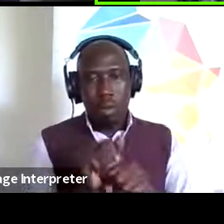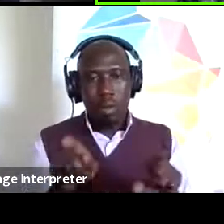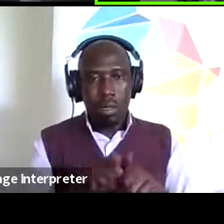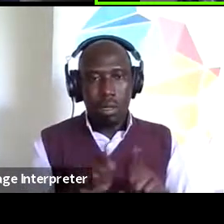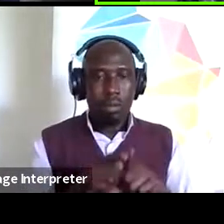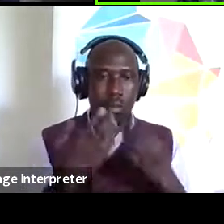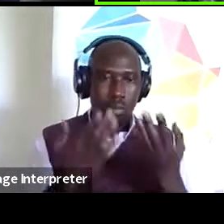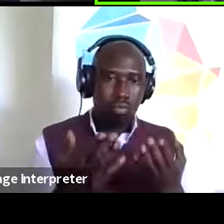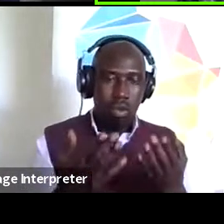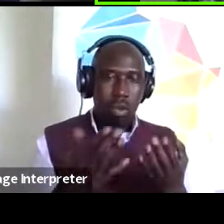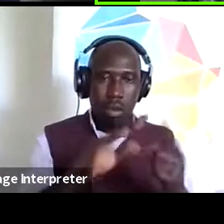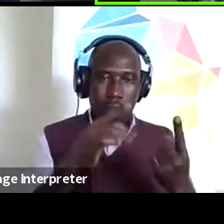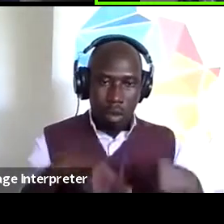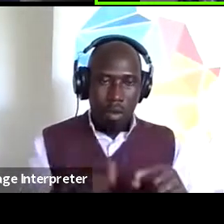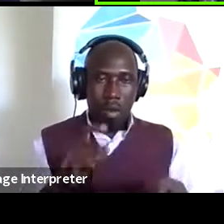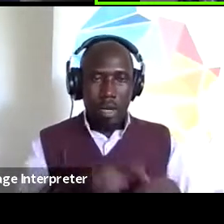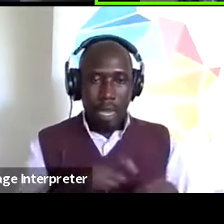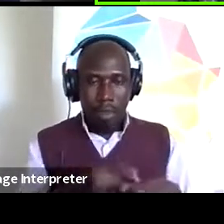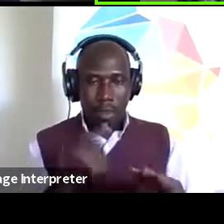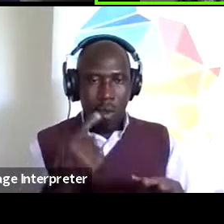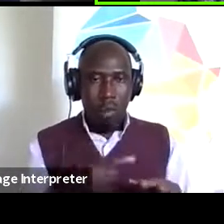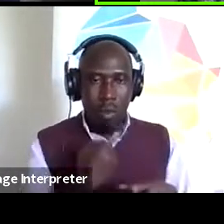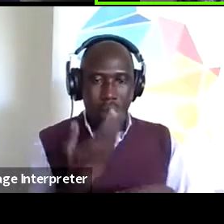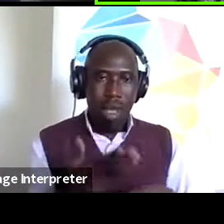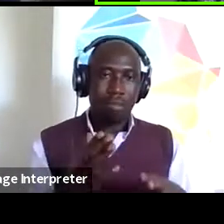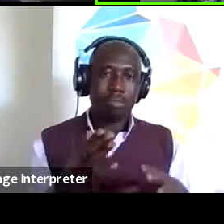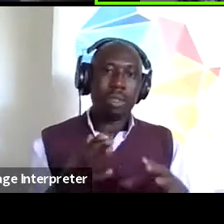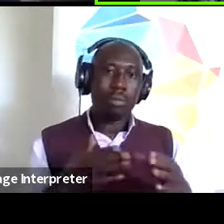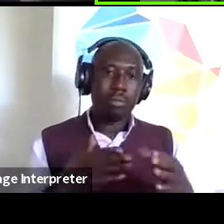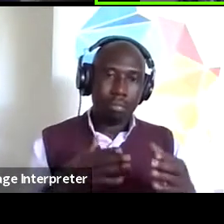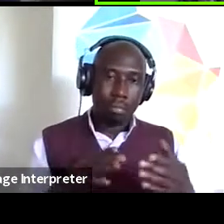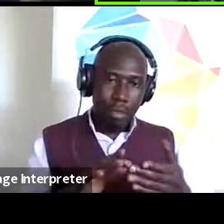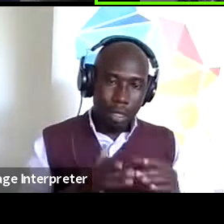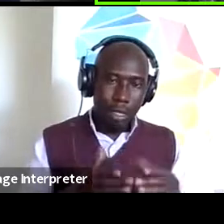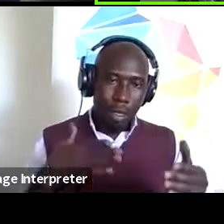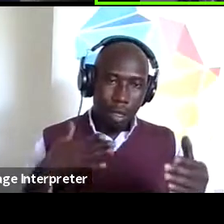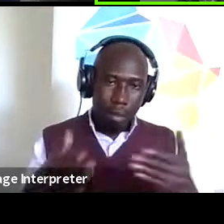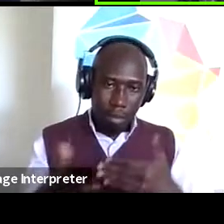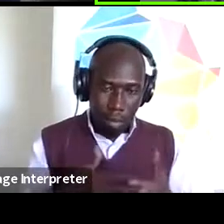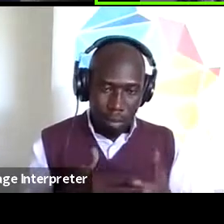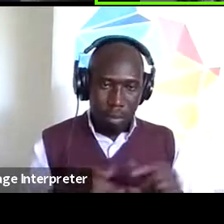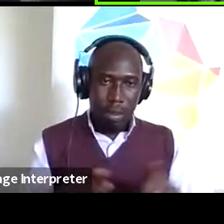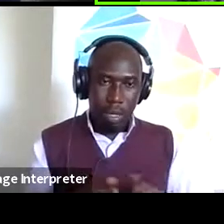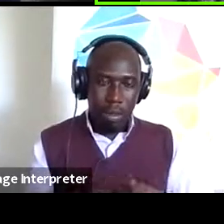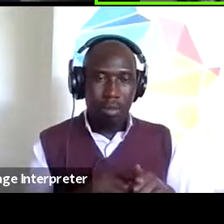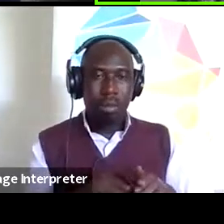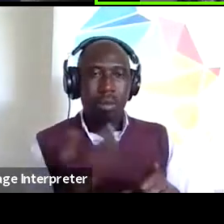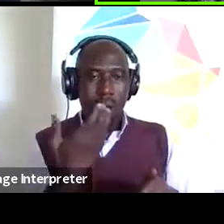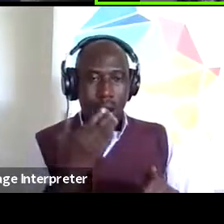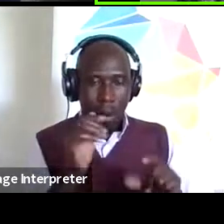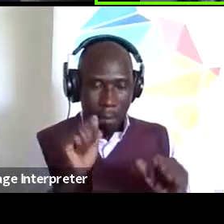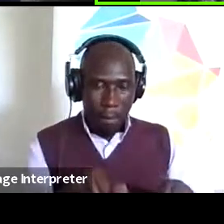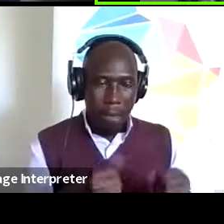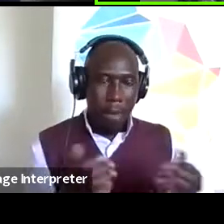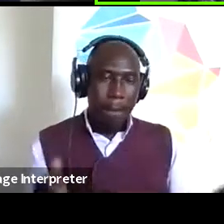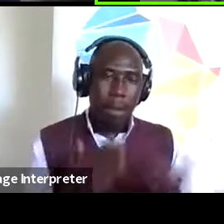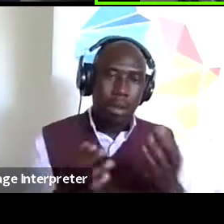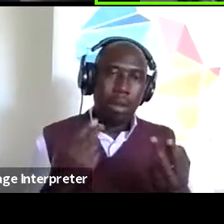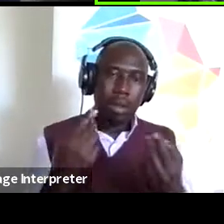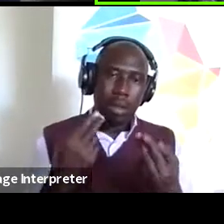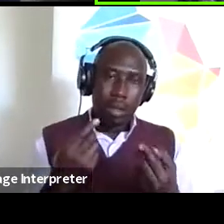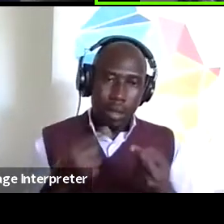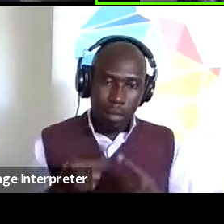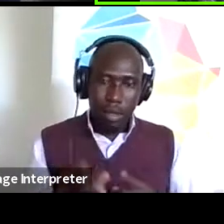this entire time when there were internet shutdowns in the region. The hashtag Keep It On coalition, was mobilizing different people and